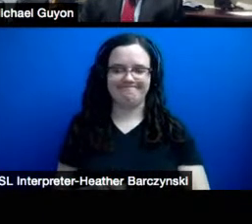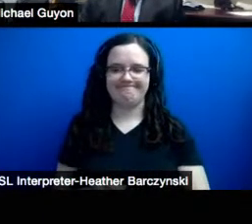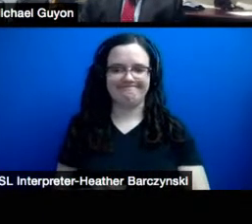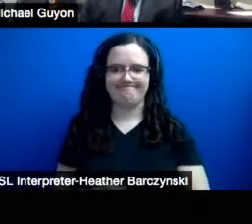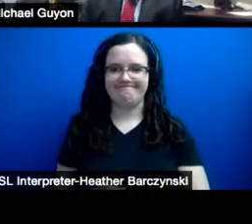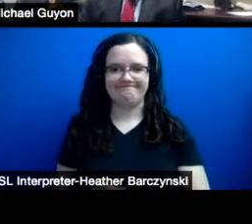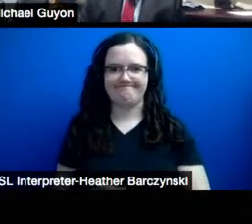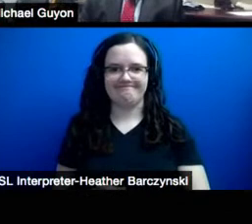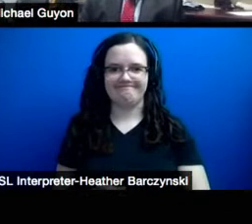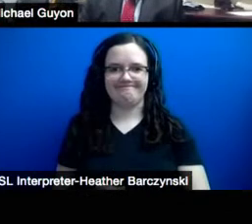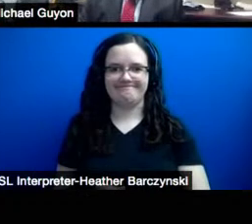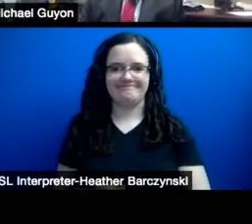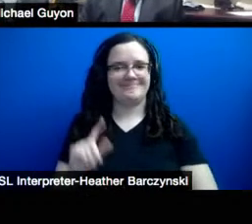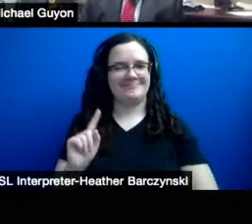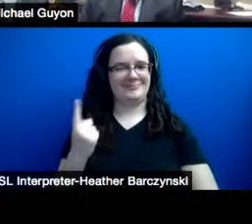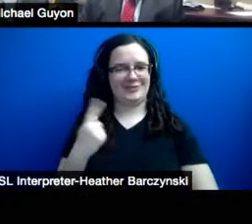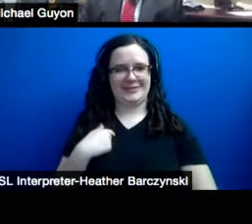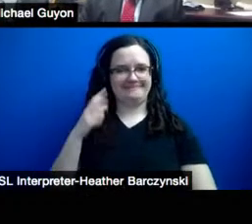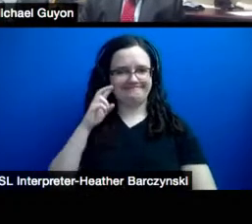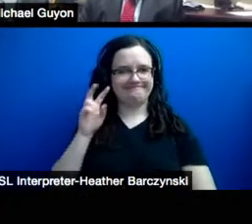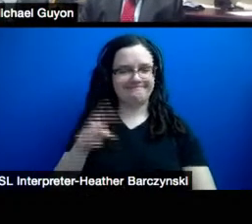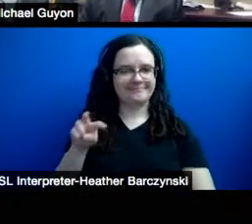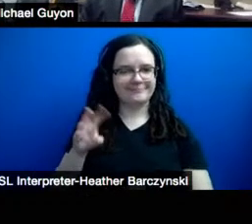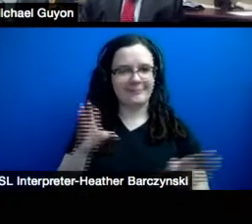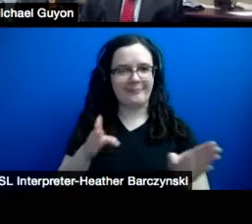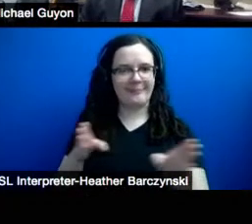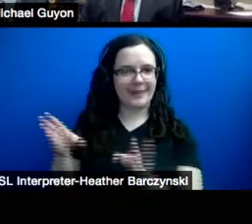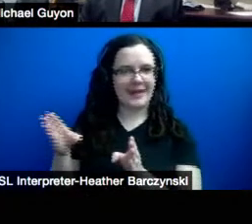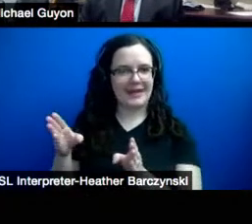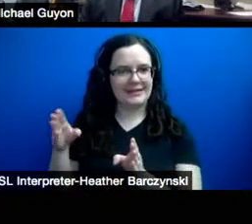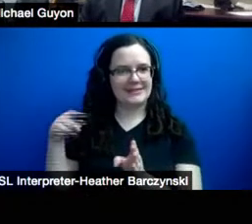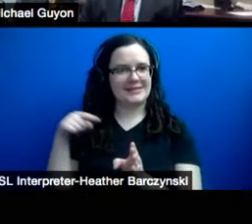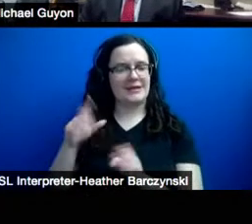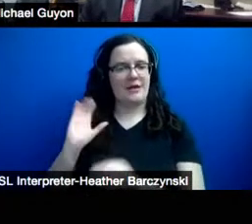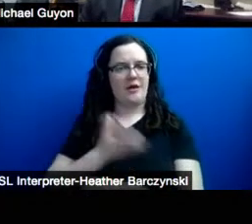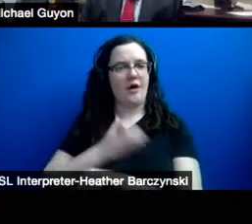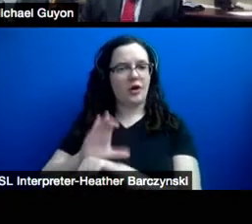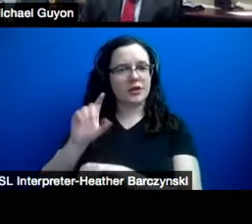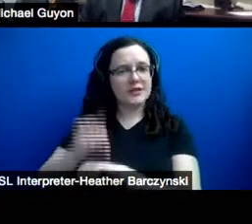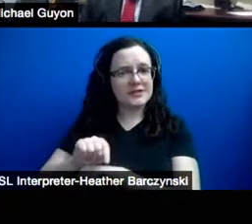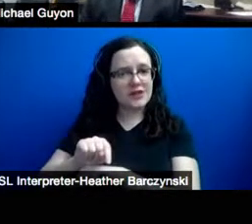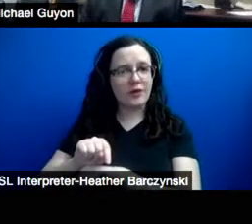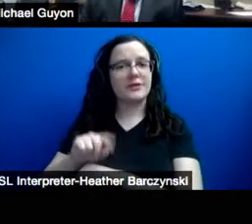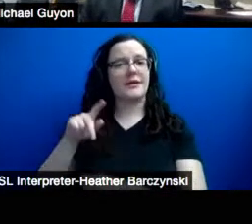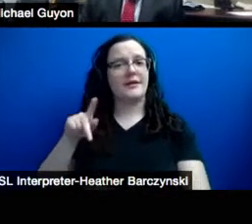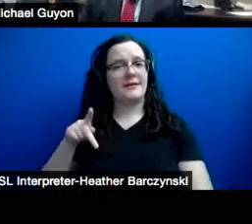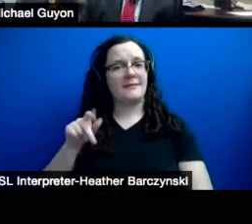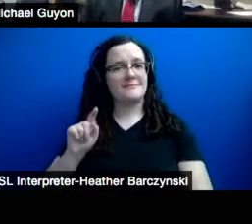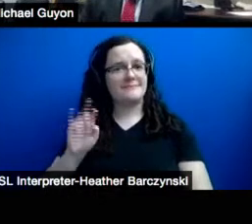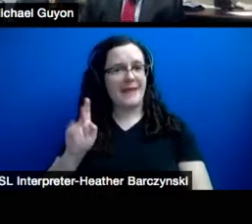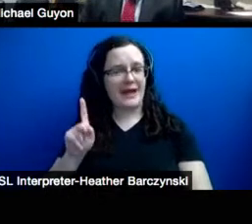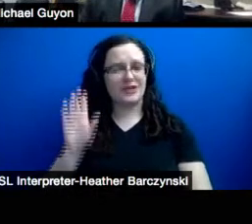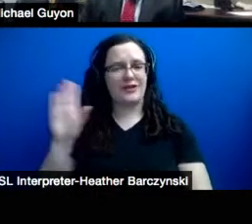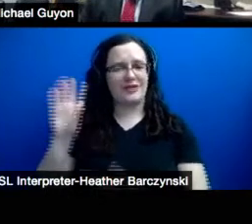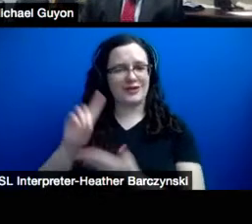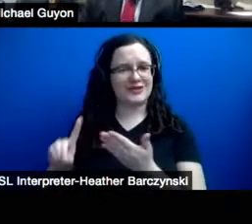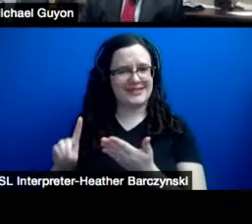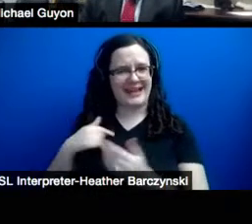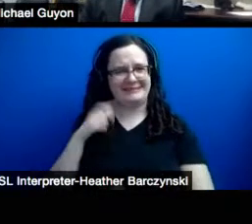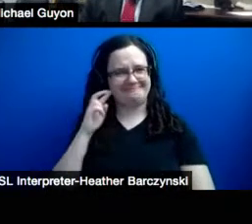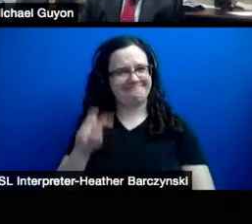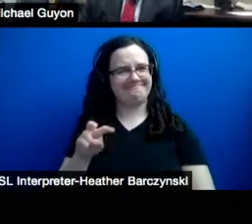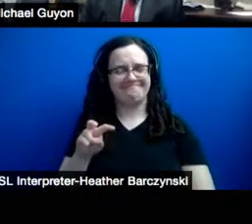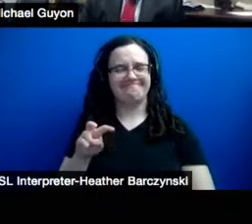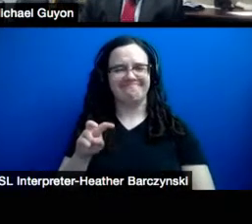based on looking at the plans and what our consultant and Patrick have designed. And then we have just one other